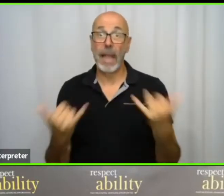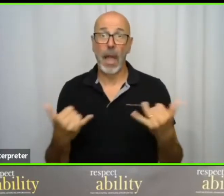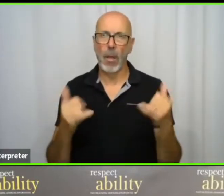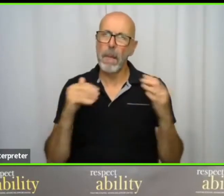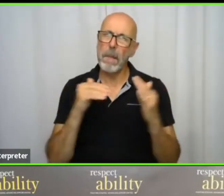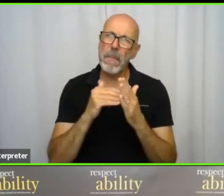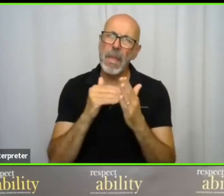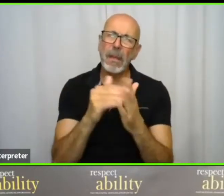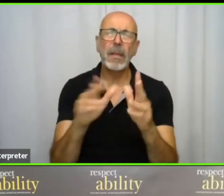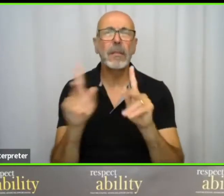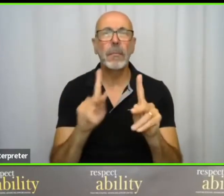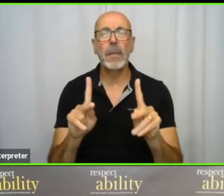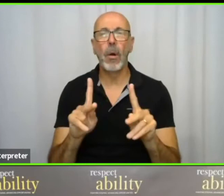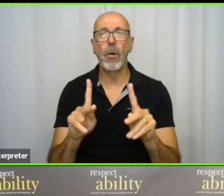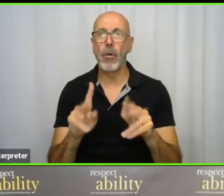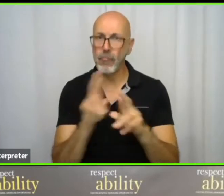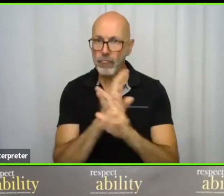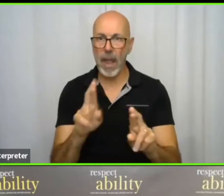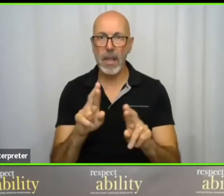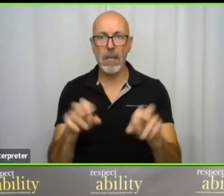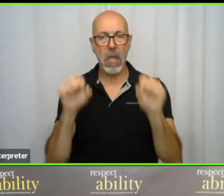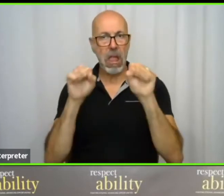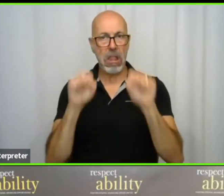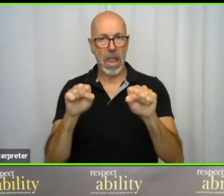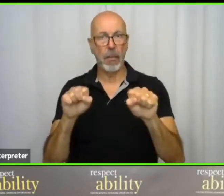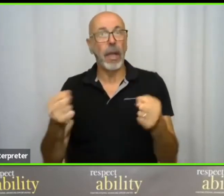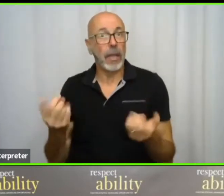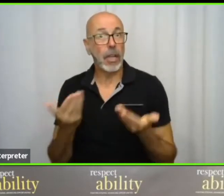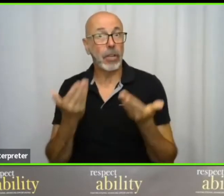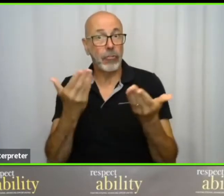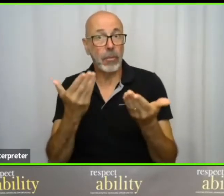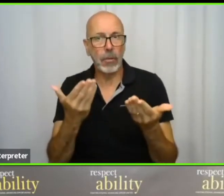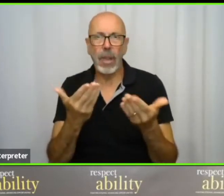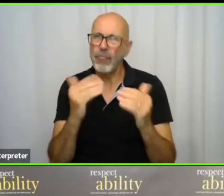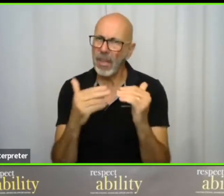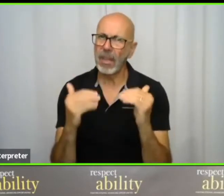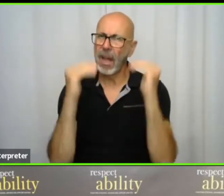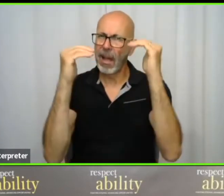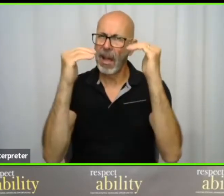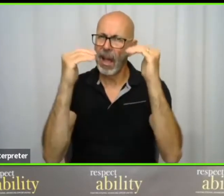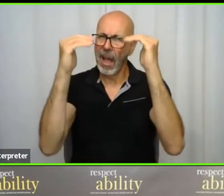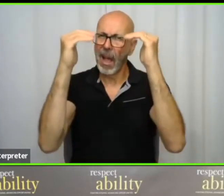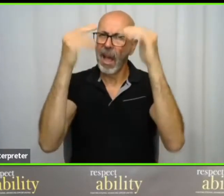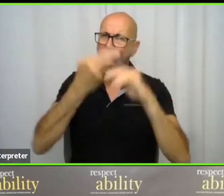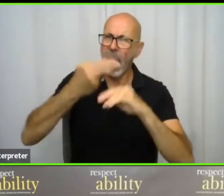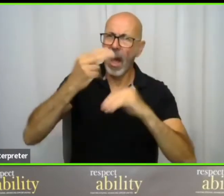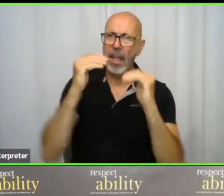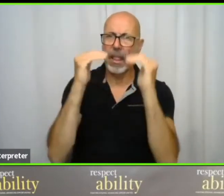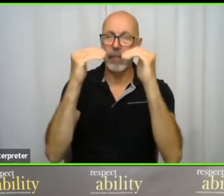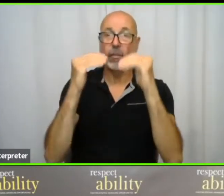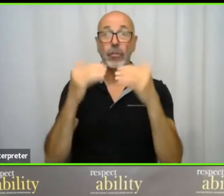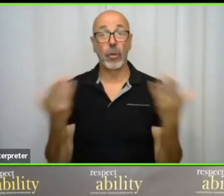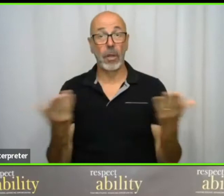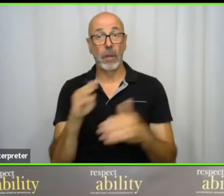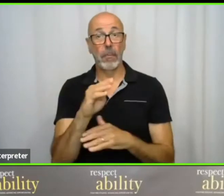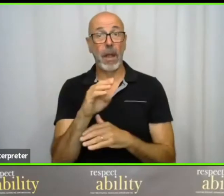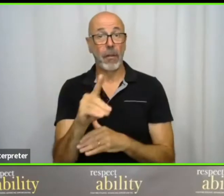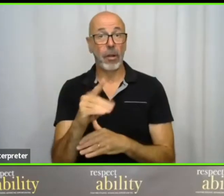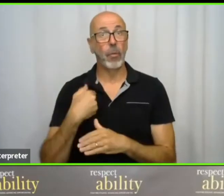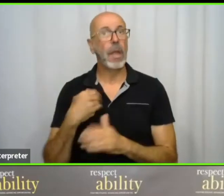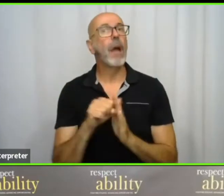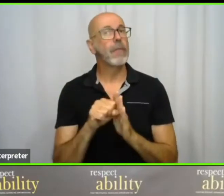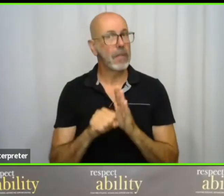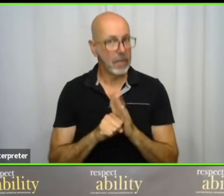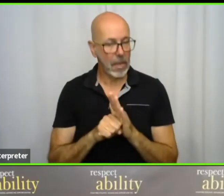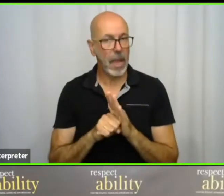ready and able, and that can contribute in really, really high levels. So in Maryland, we got the state to agree. They